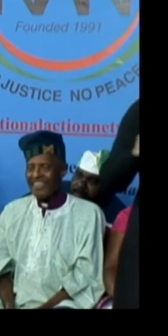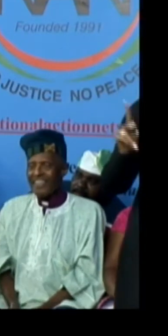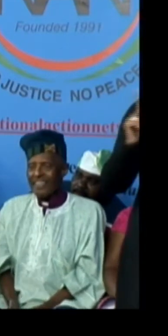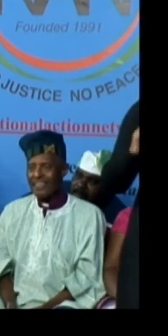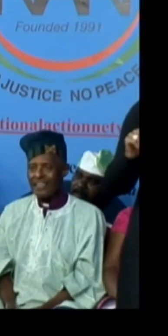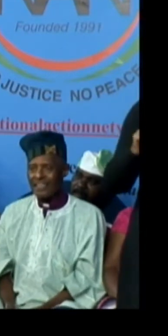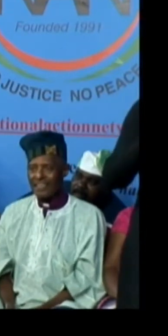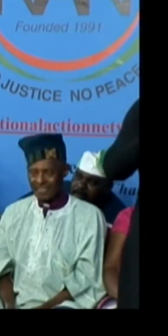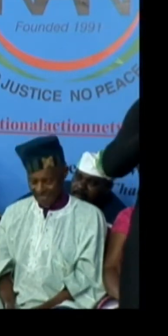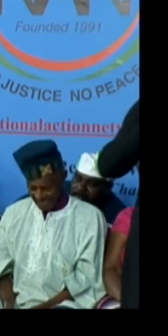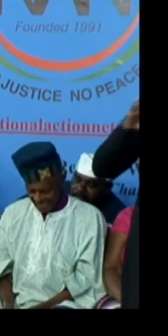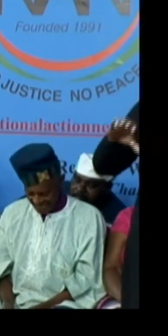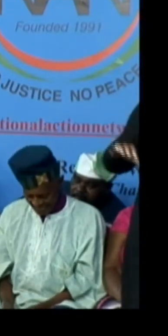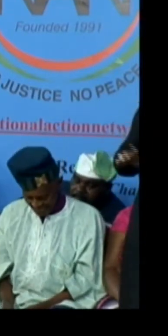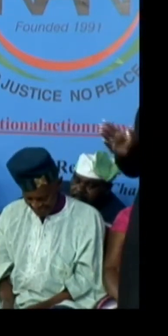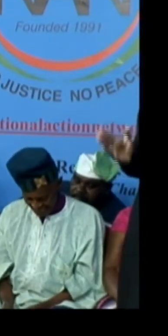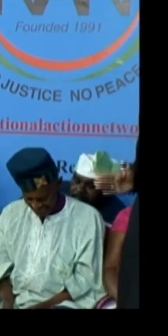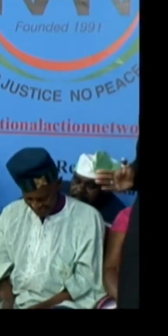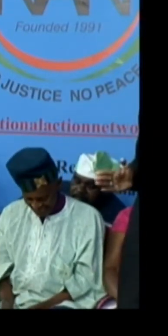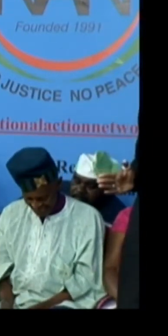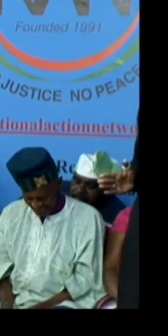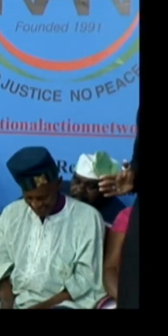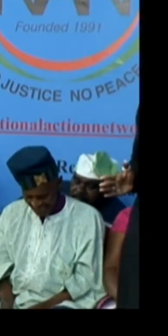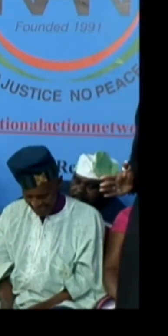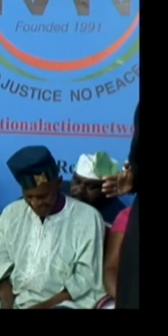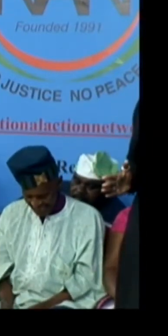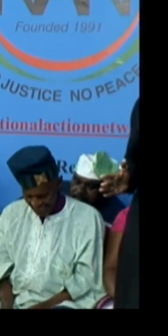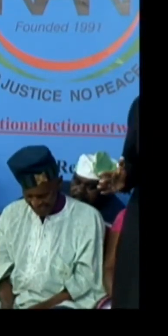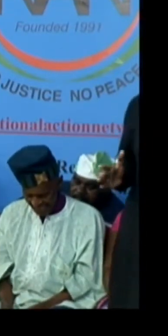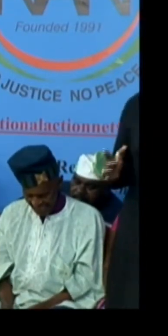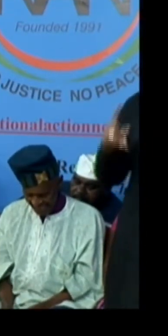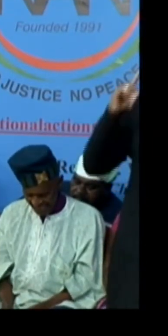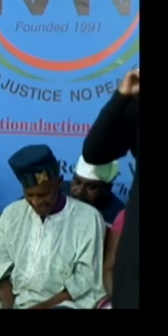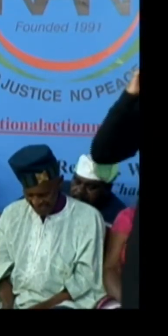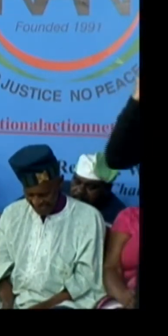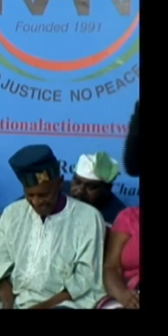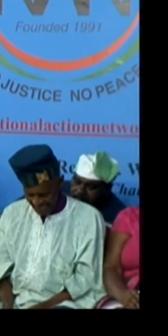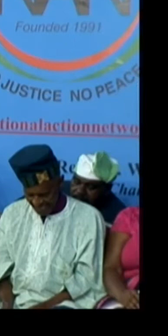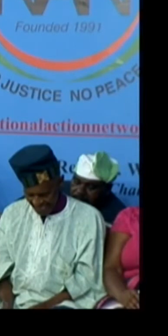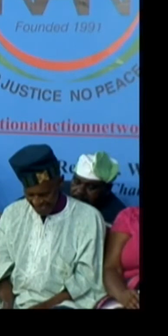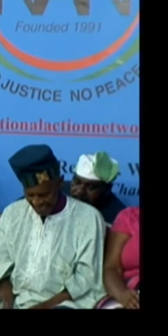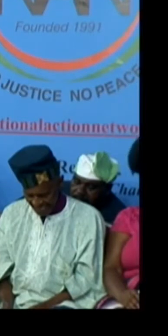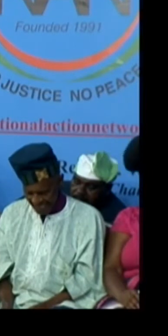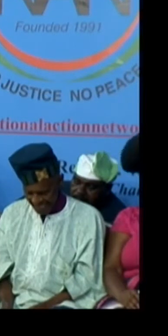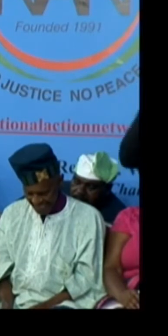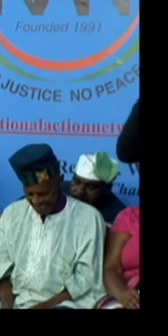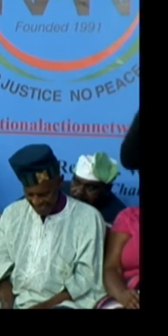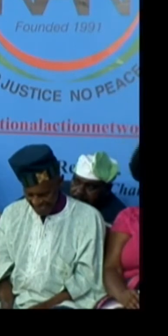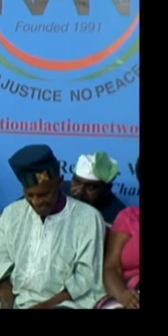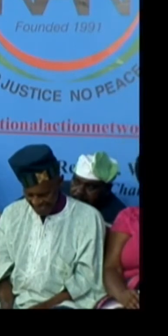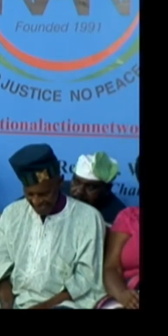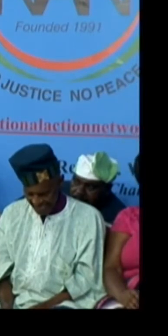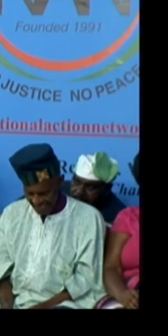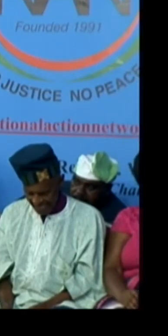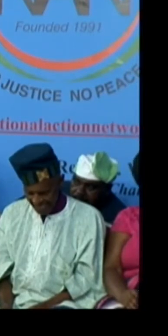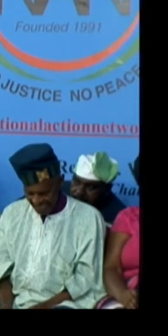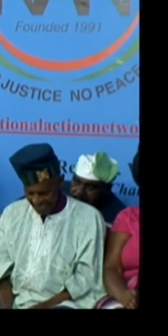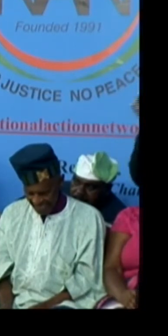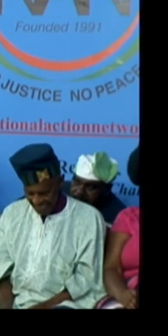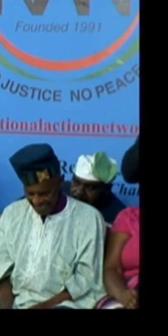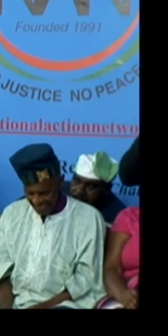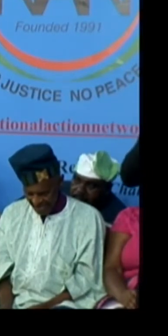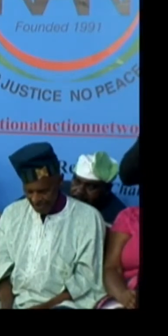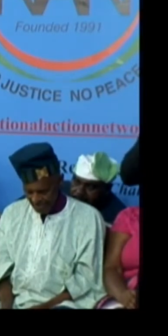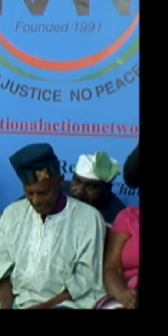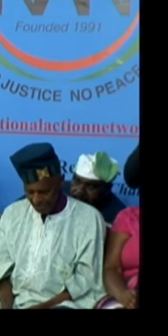If we believed that Jesus personified and was the Son